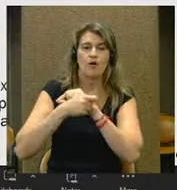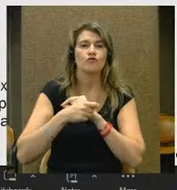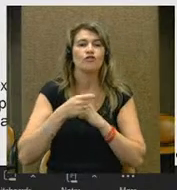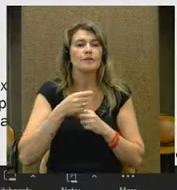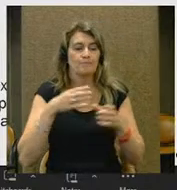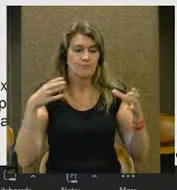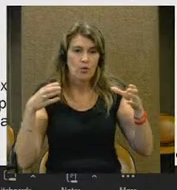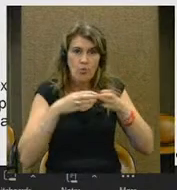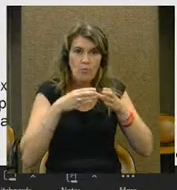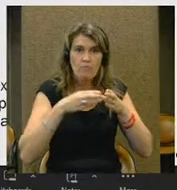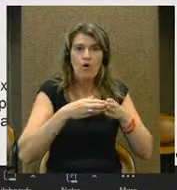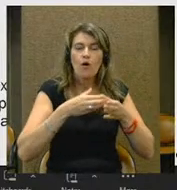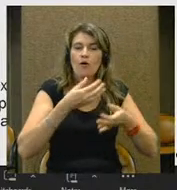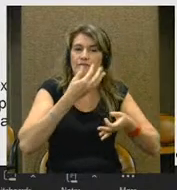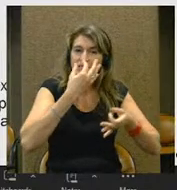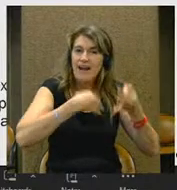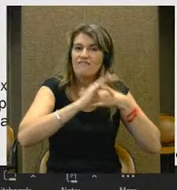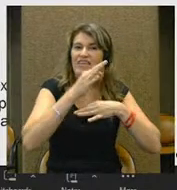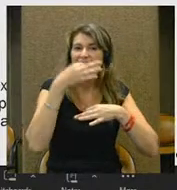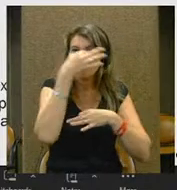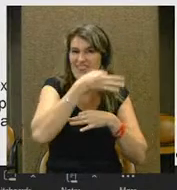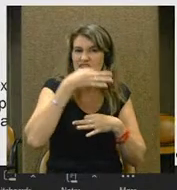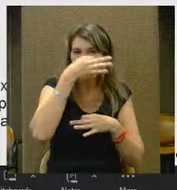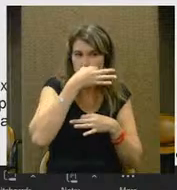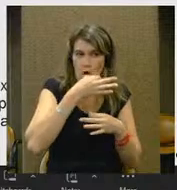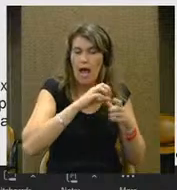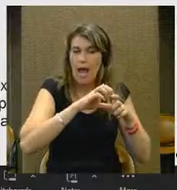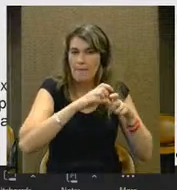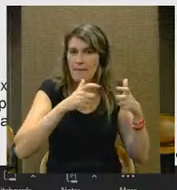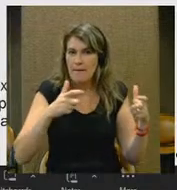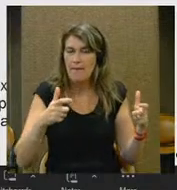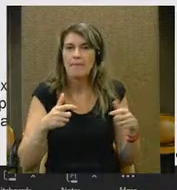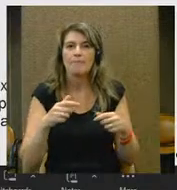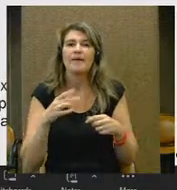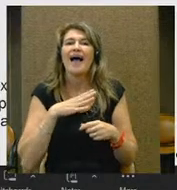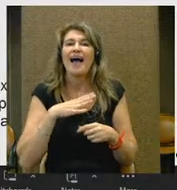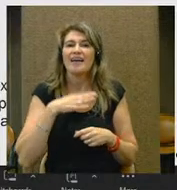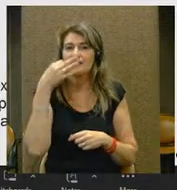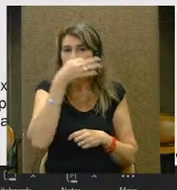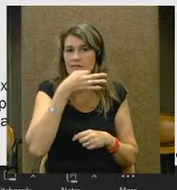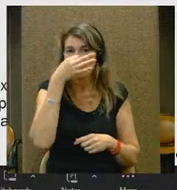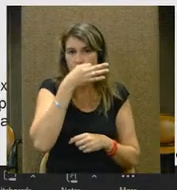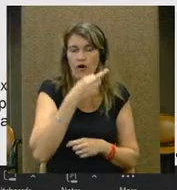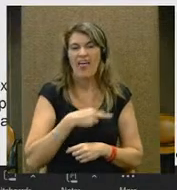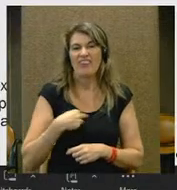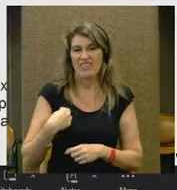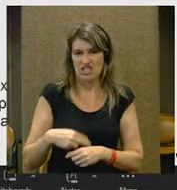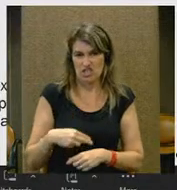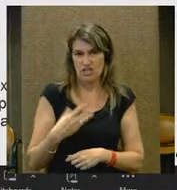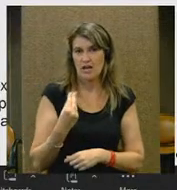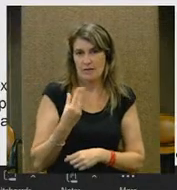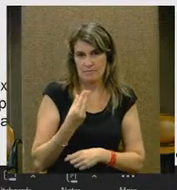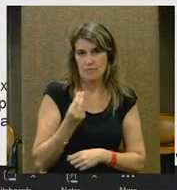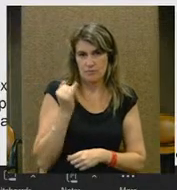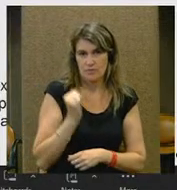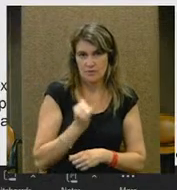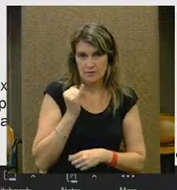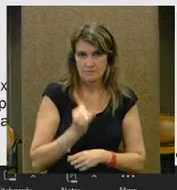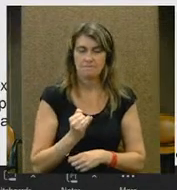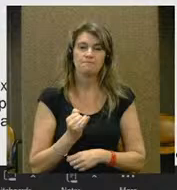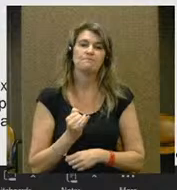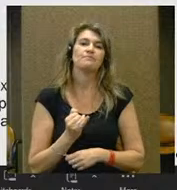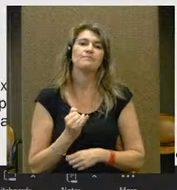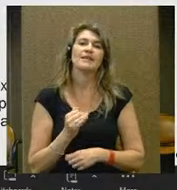chemicals from China. But it was at that point we had counterfeit pills before, but really